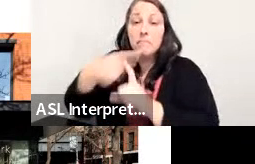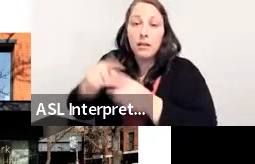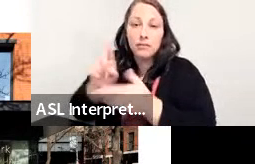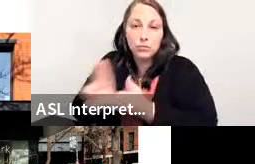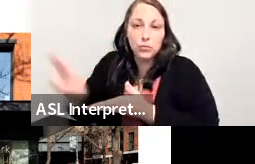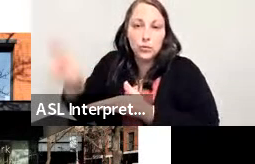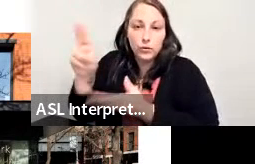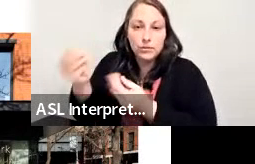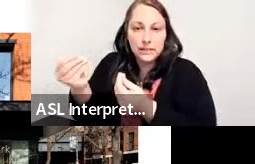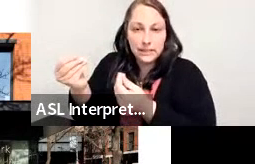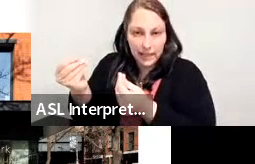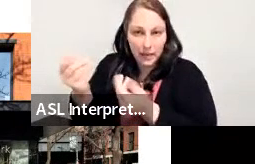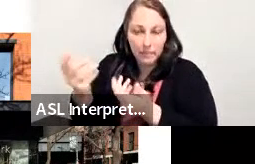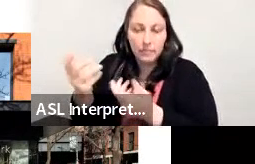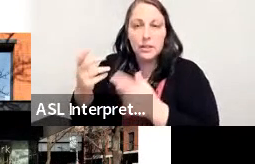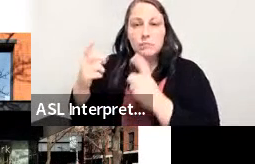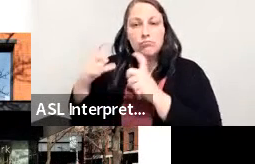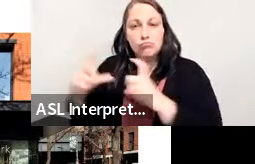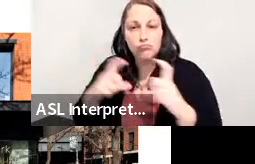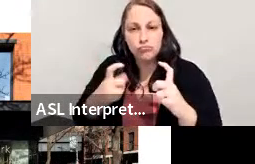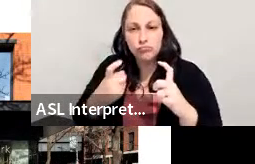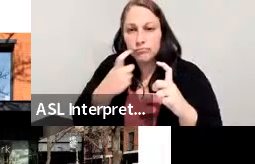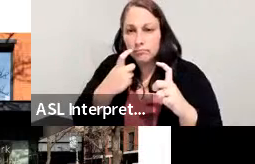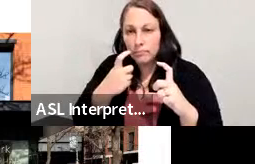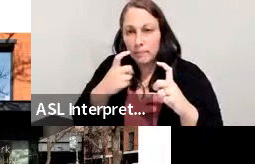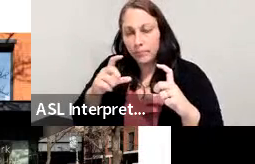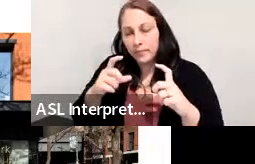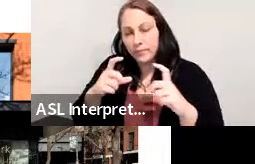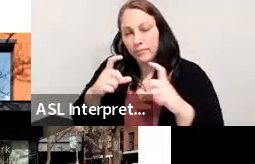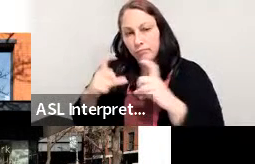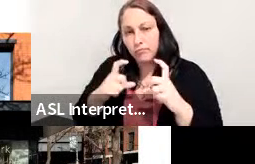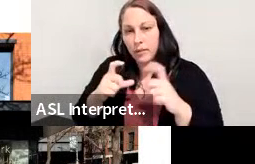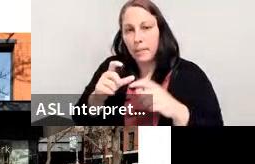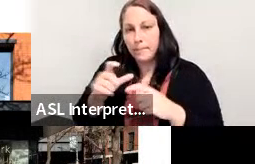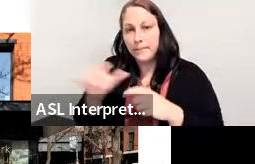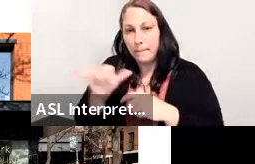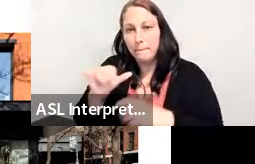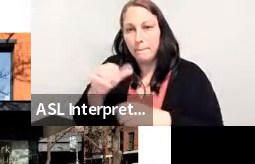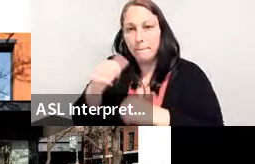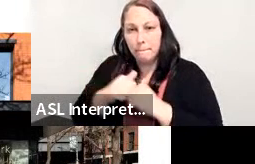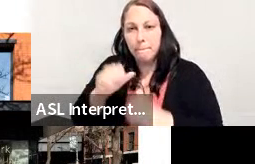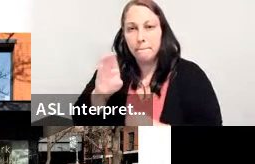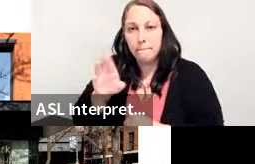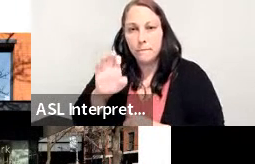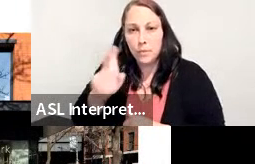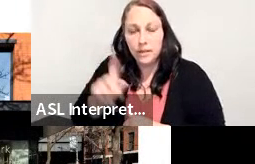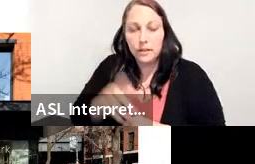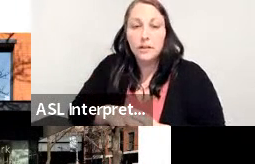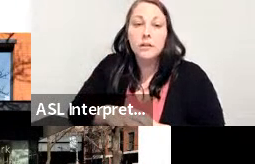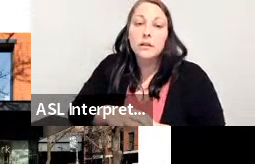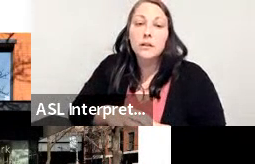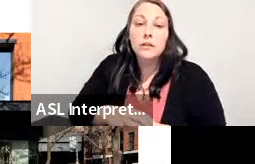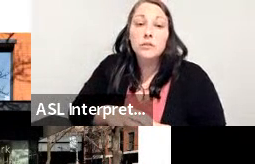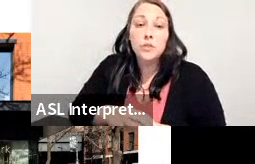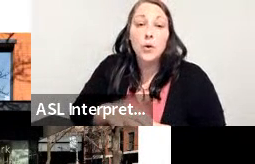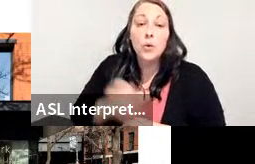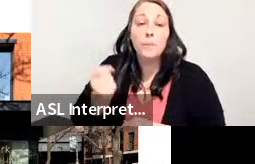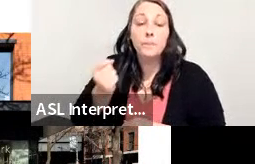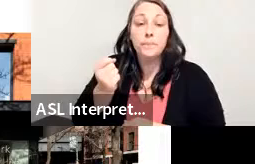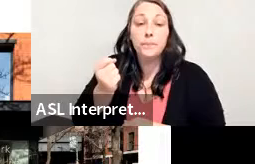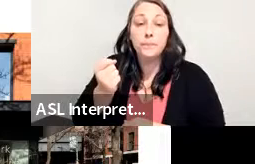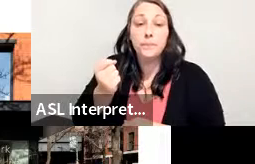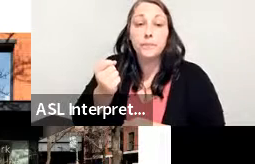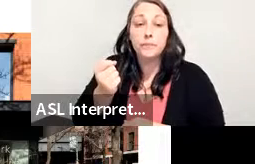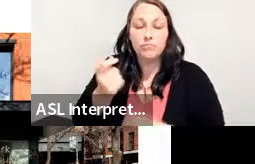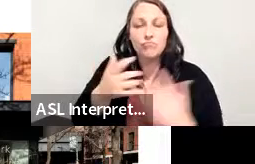is what we like, and just also like that it's contextual here. The punched openings in